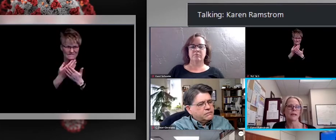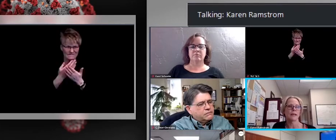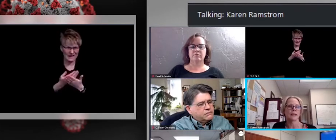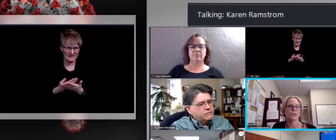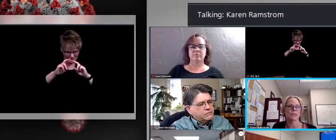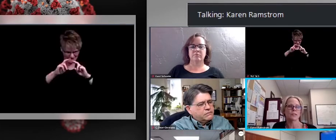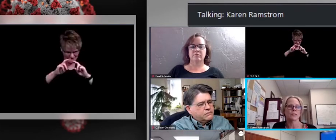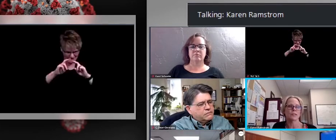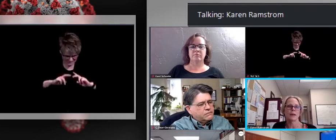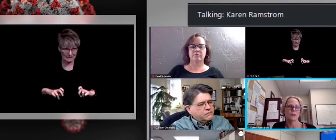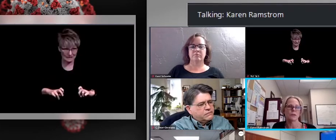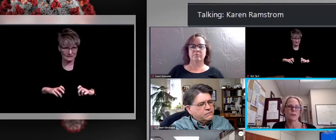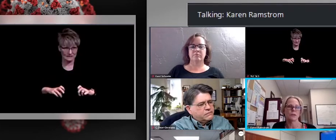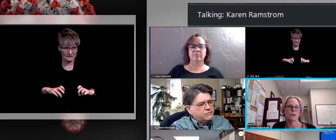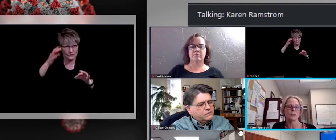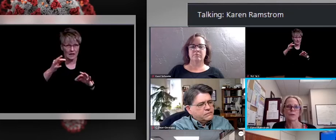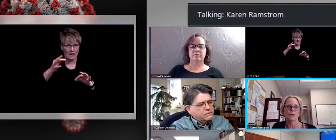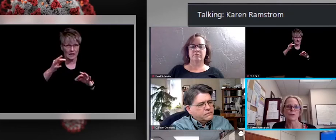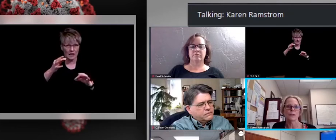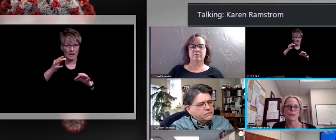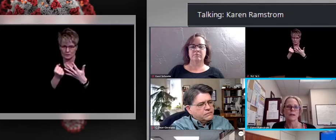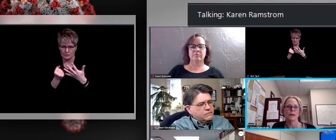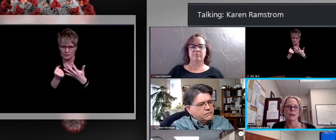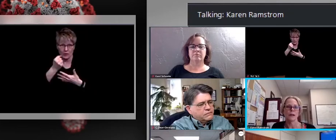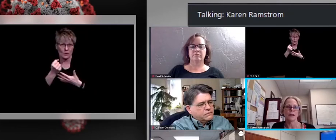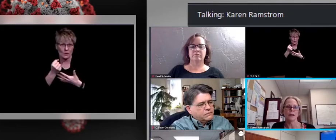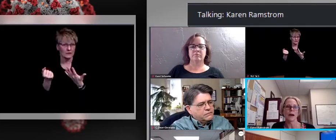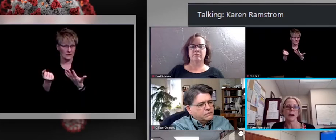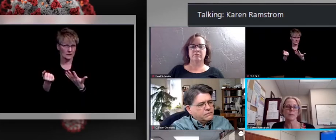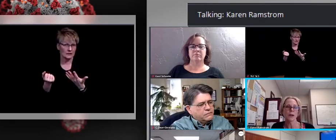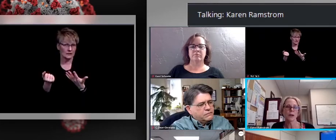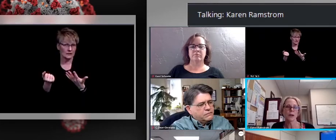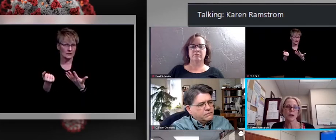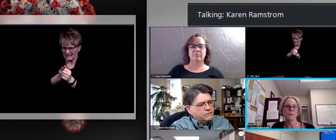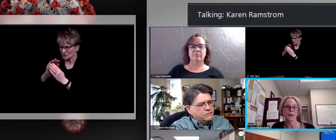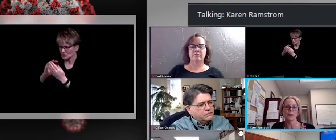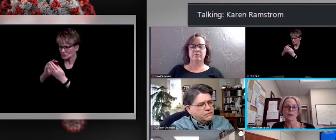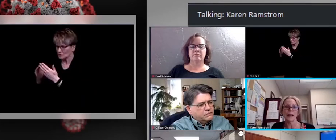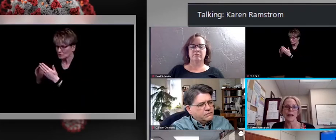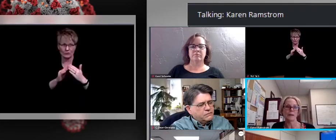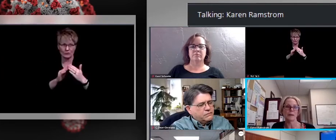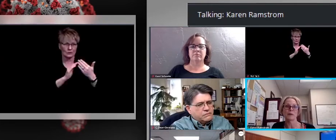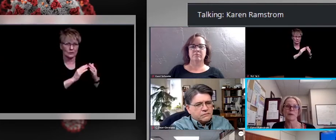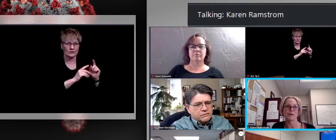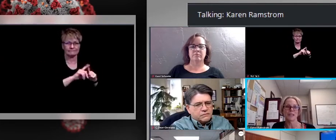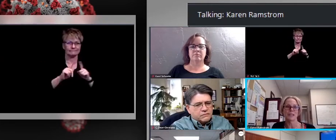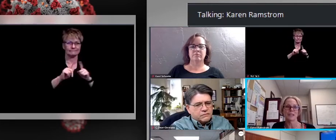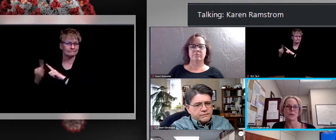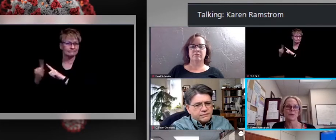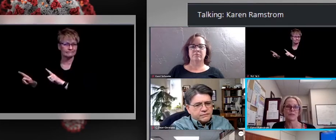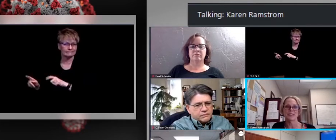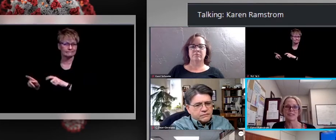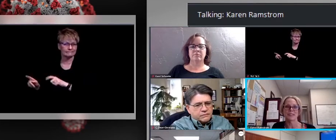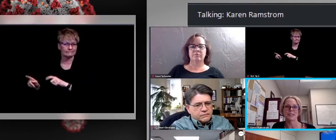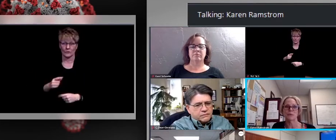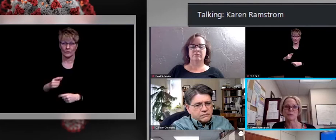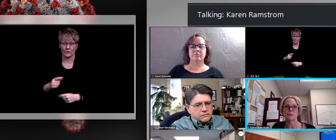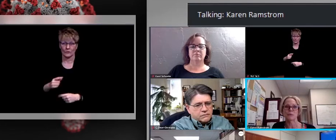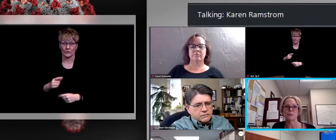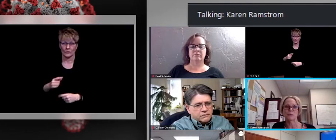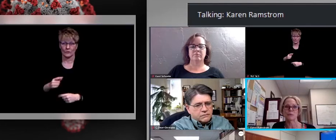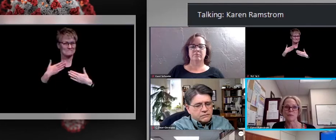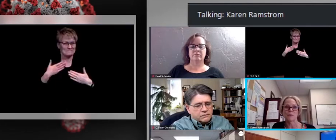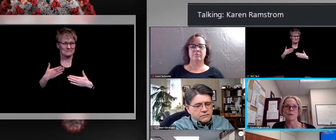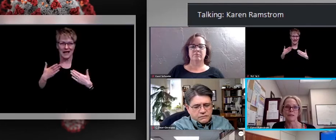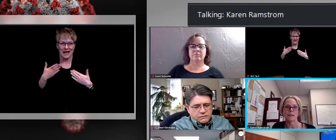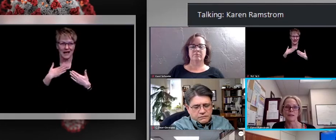simultaneously, and it's just, every community is a little bit different. I'm very happy with what we've done. We've used the vaccine